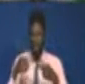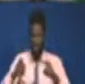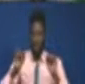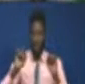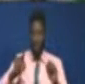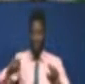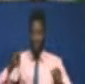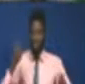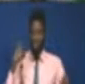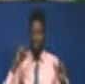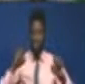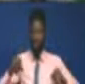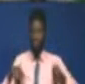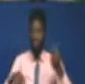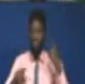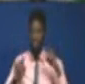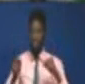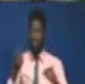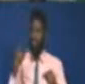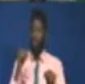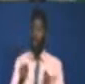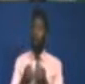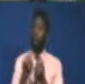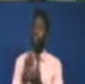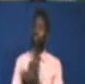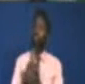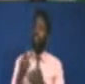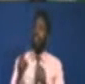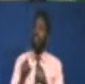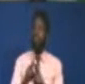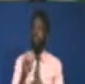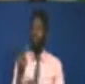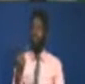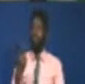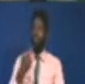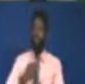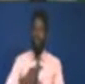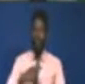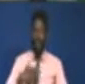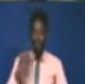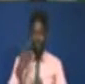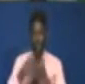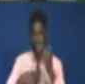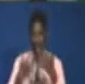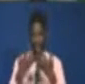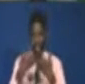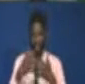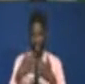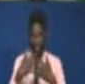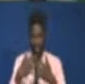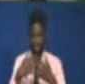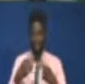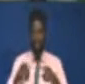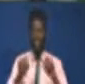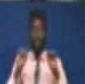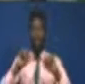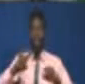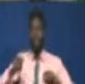one that happened about 2 days ago, the view on mechanized tea estates.